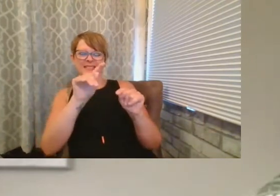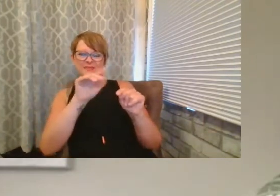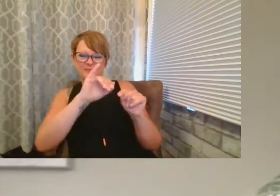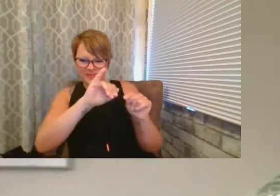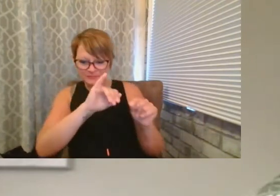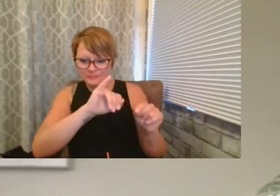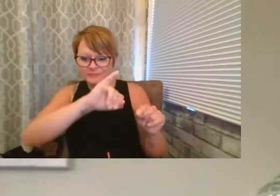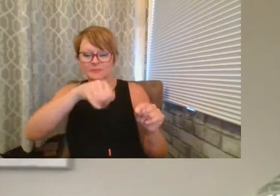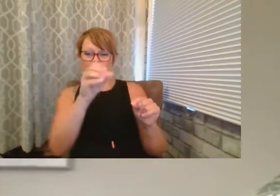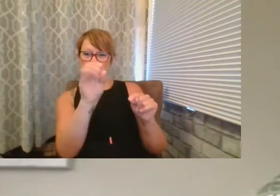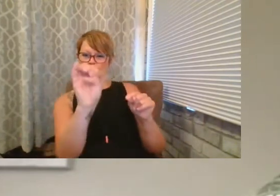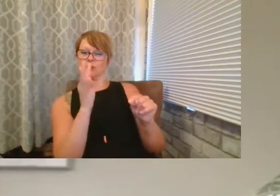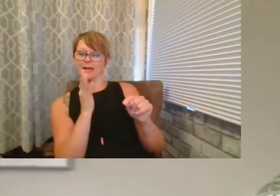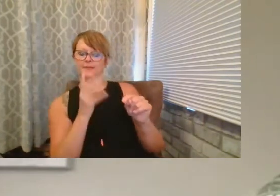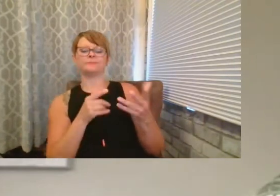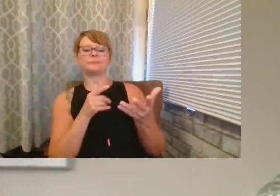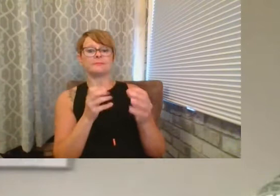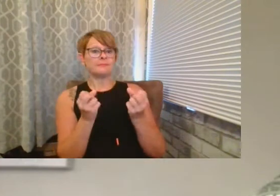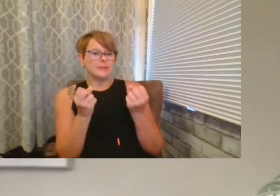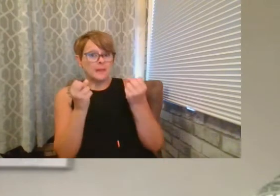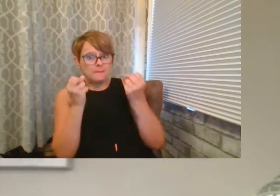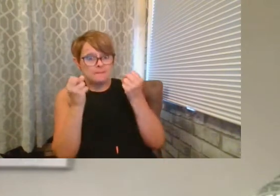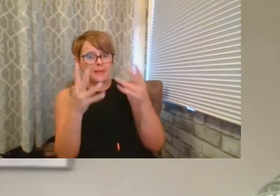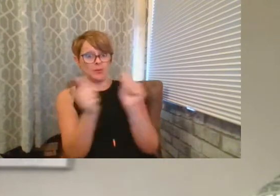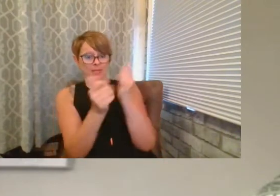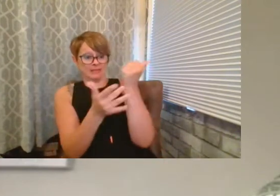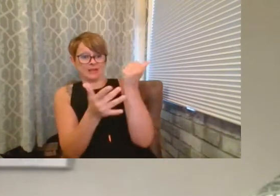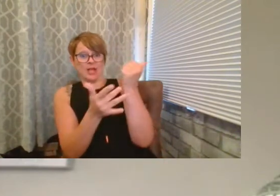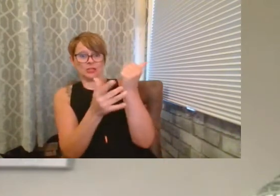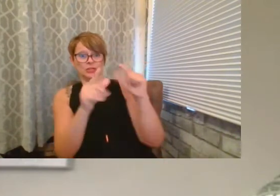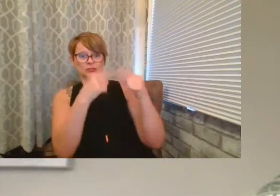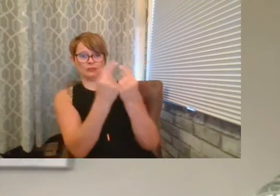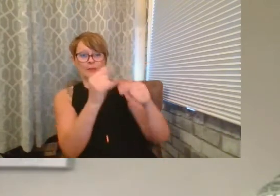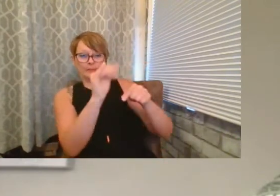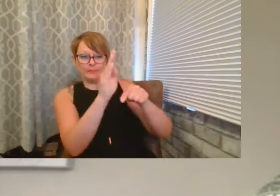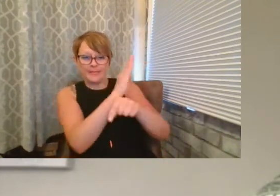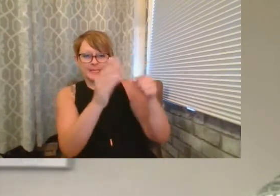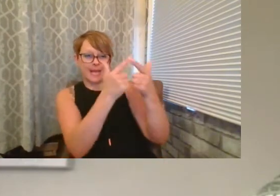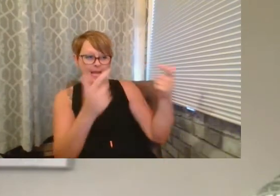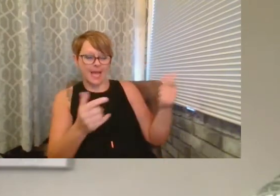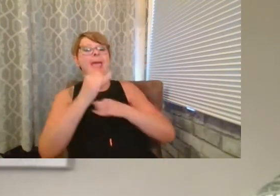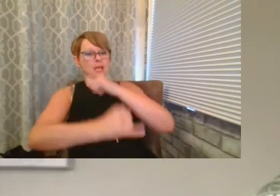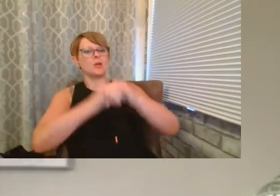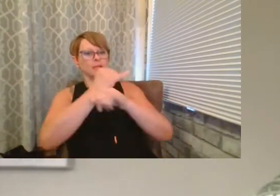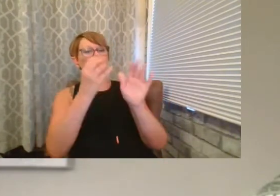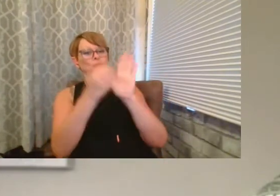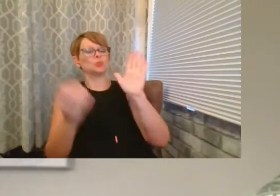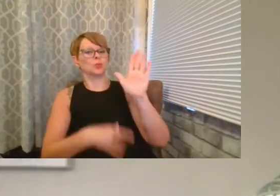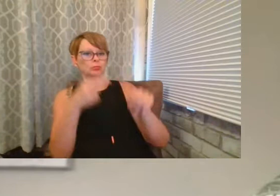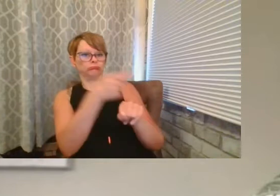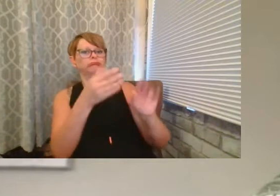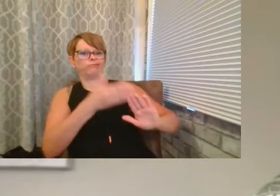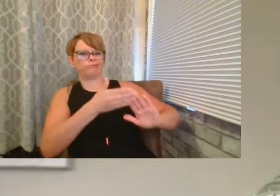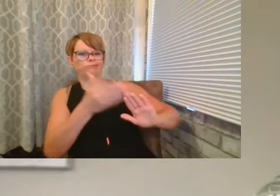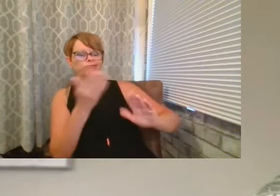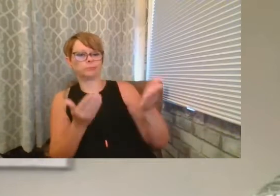are immigrants. And I would say like a lot of them, more than half would be international students. And I think it's just driven by this curiosity to discover.